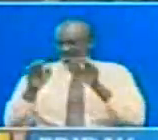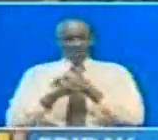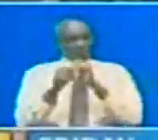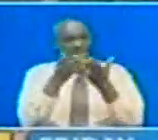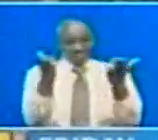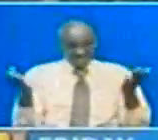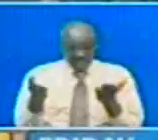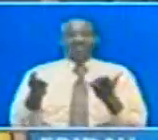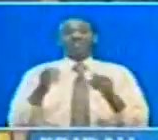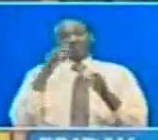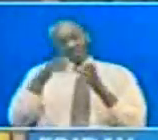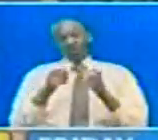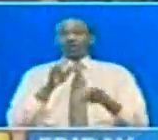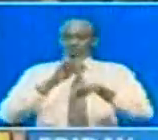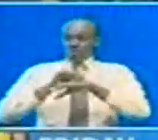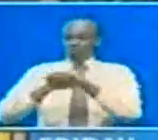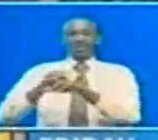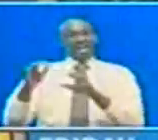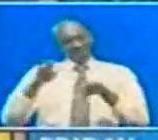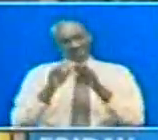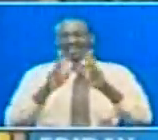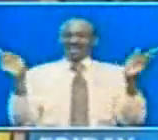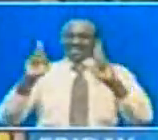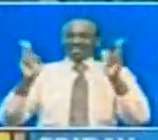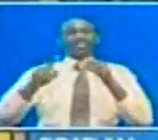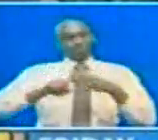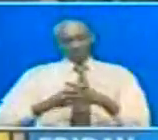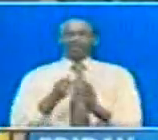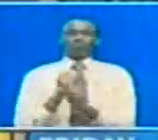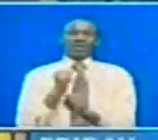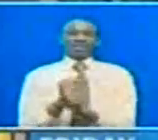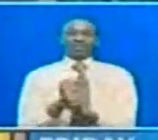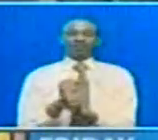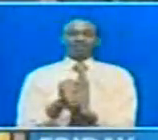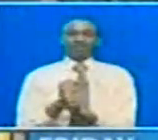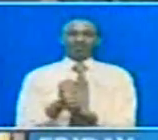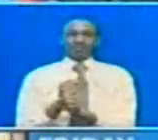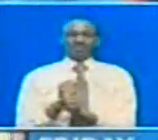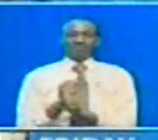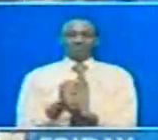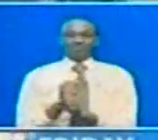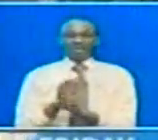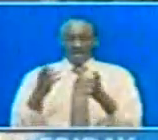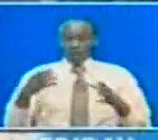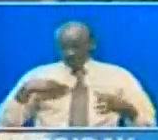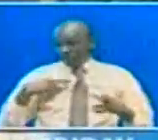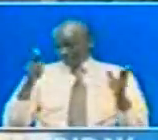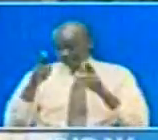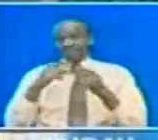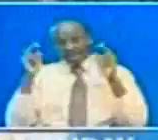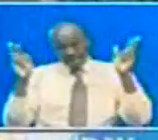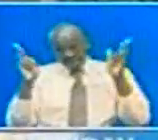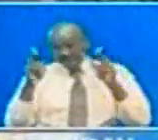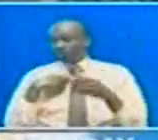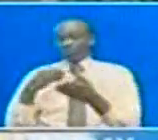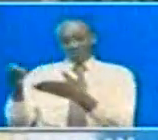The factory is in good shape. All the equipment is ready to fire. And all our distributors have been alerted to start